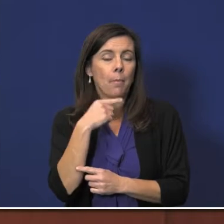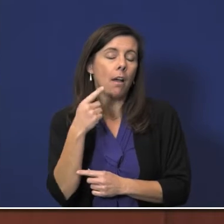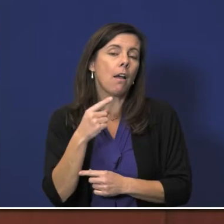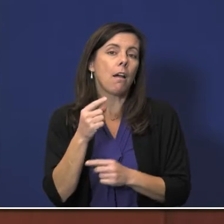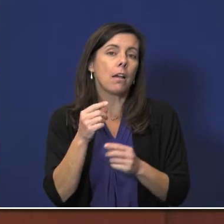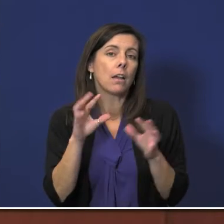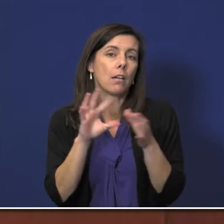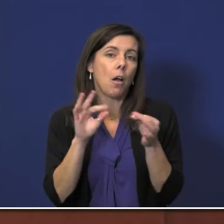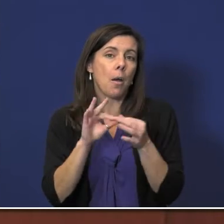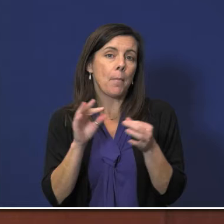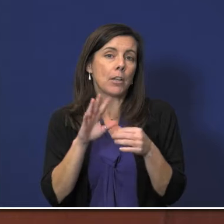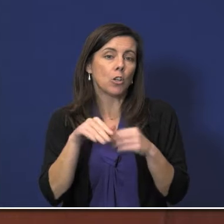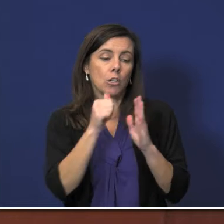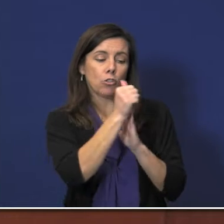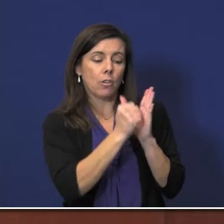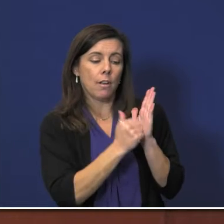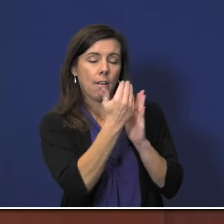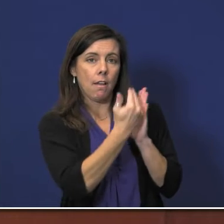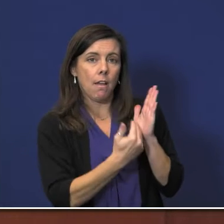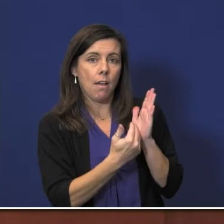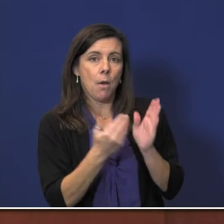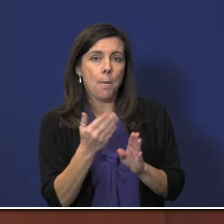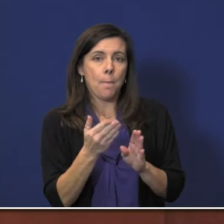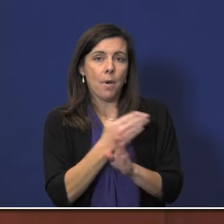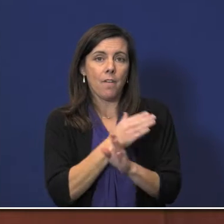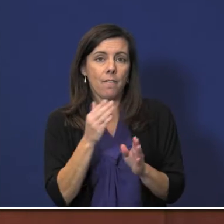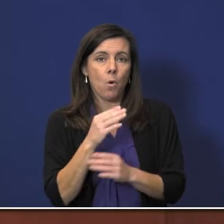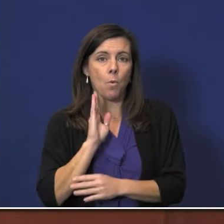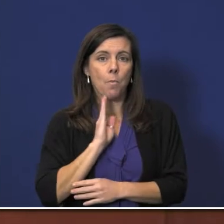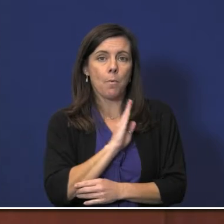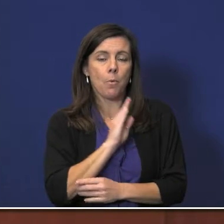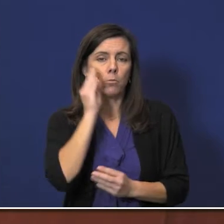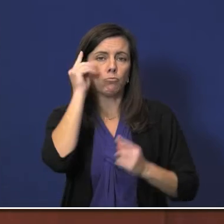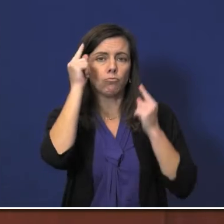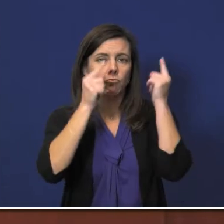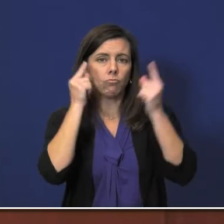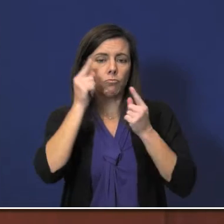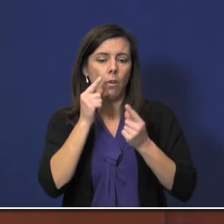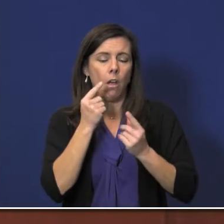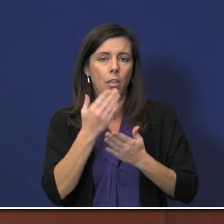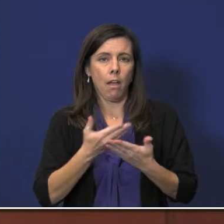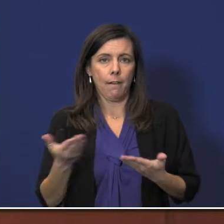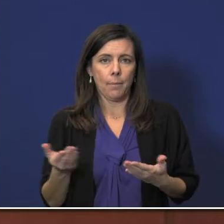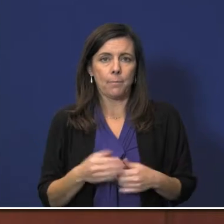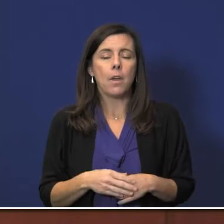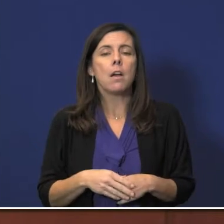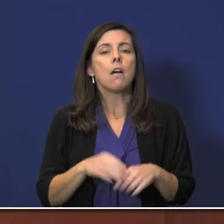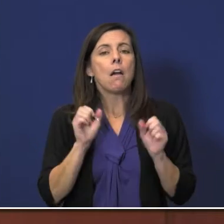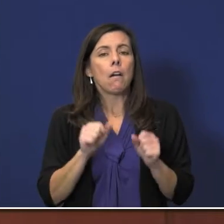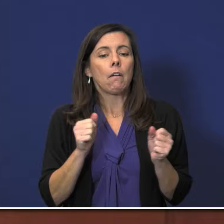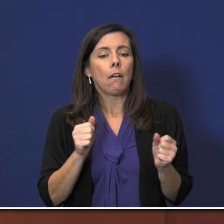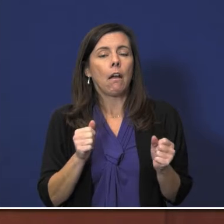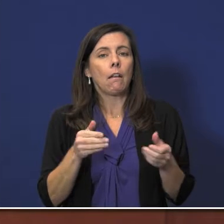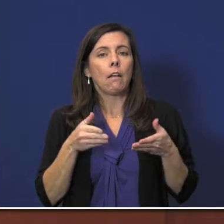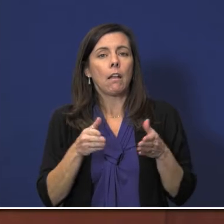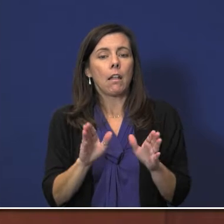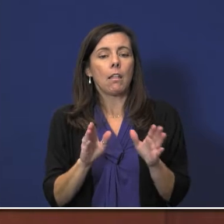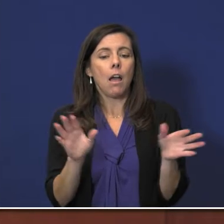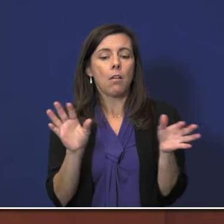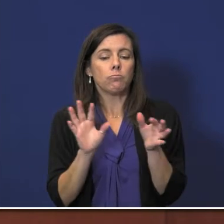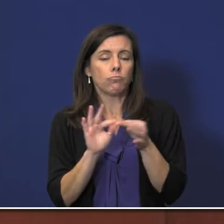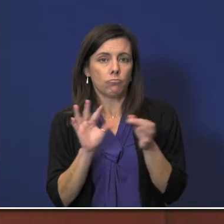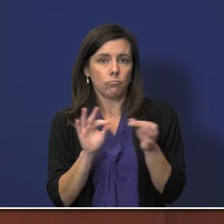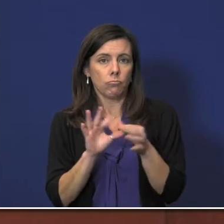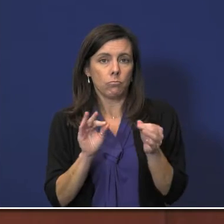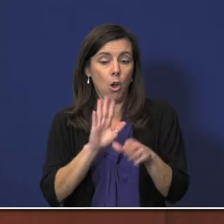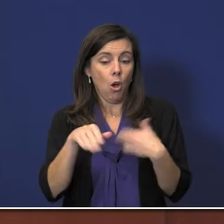item during or before the board's consideration of the item. The board may allow public comment on agenda items at all